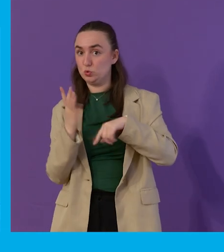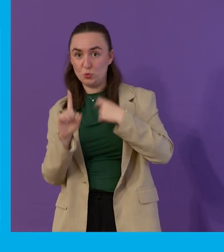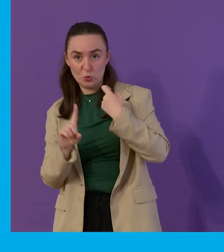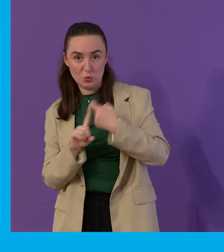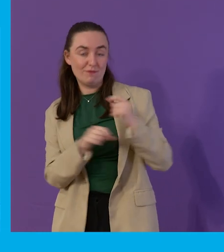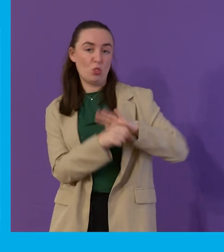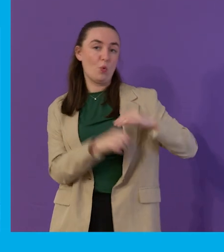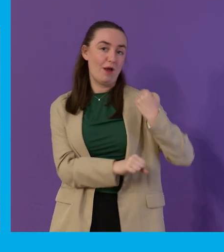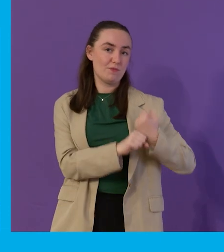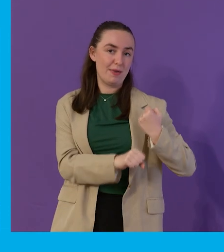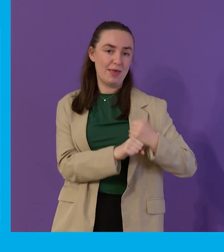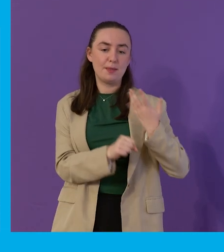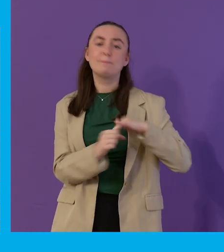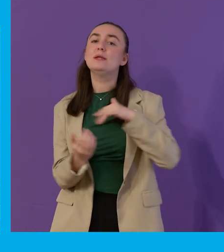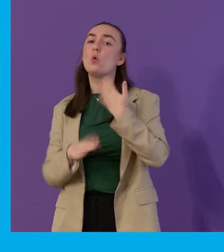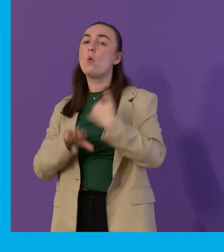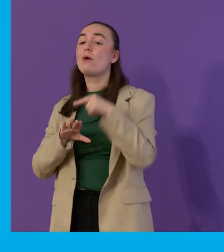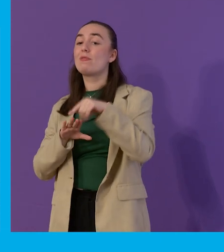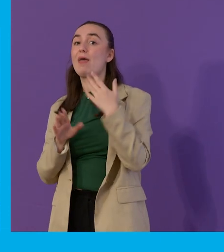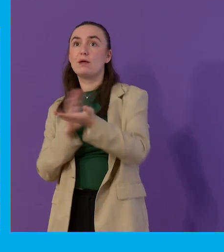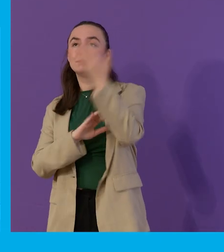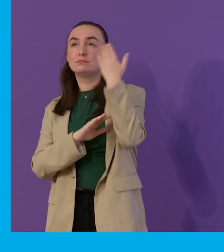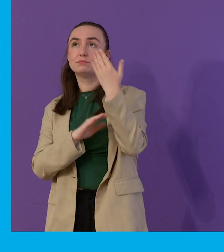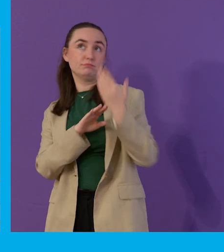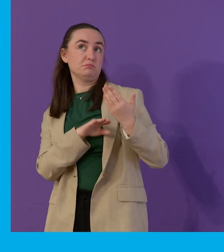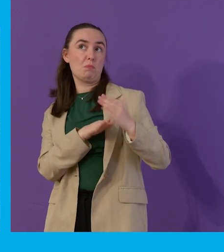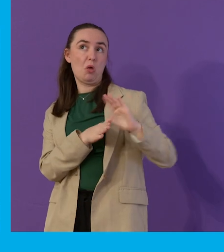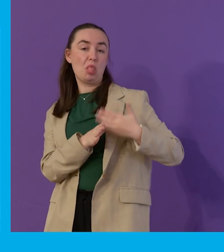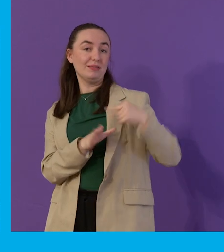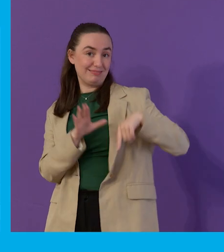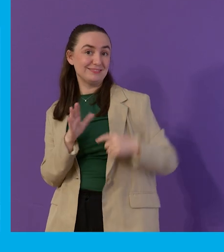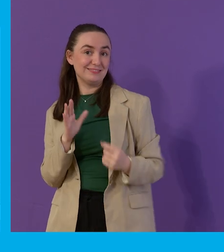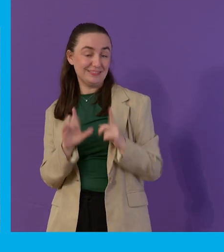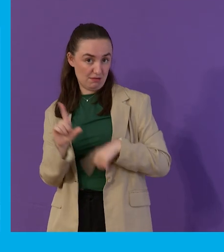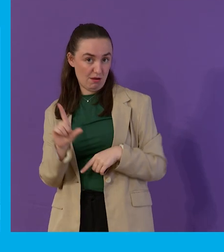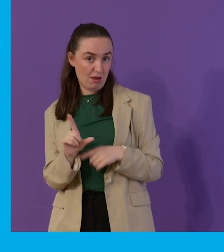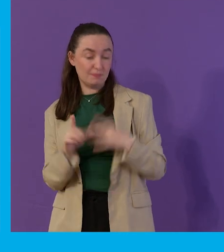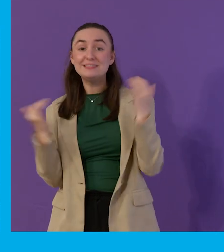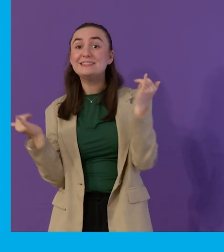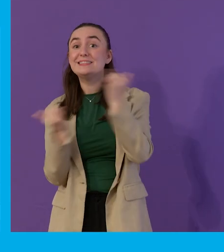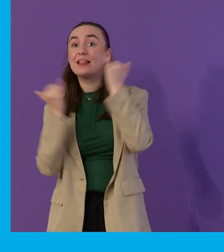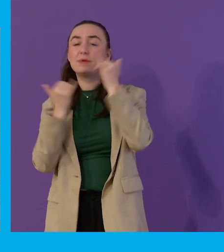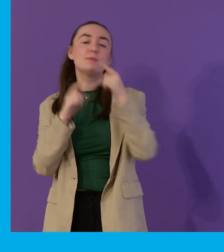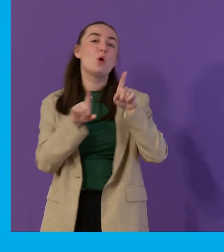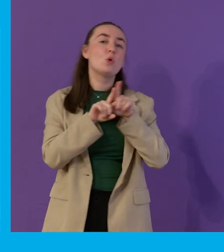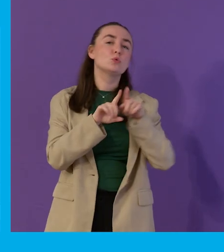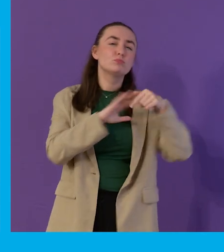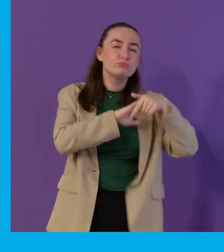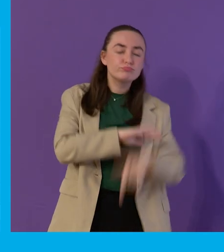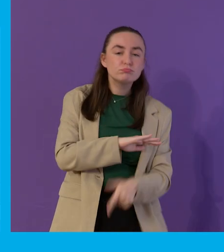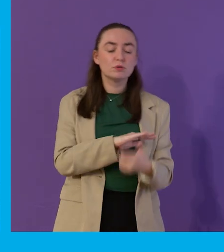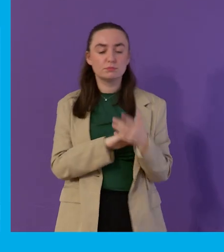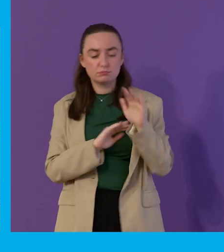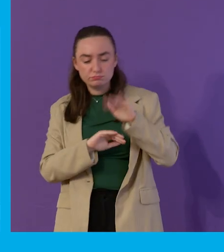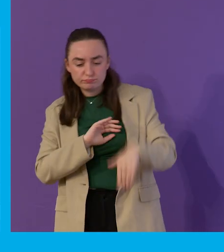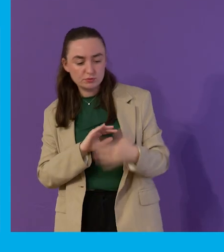on that earlier in the year, celebrating them, but also kind of digging into, like, you know, the level of power and